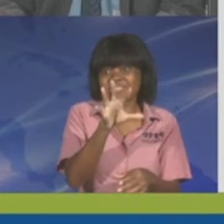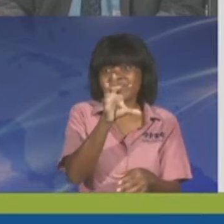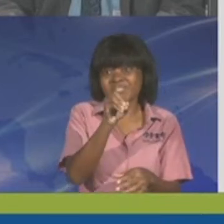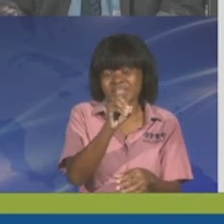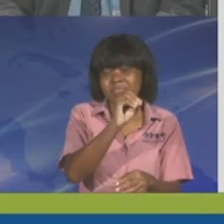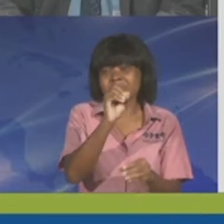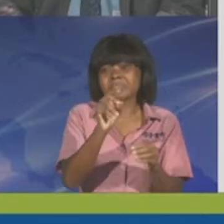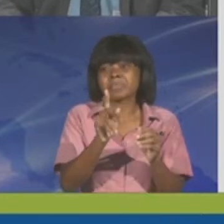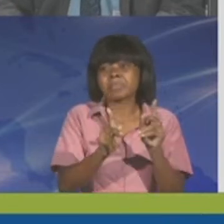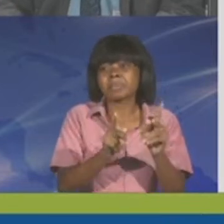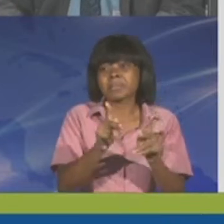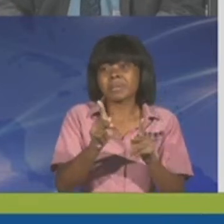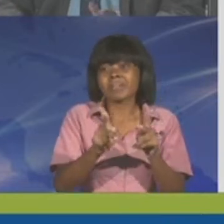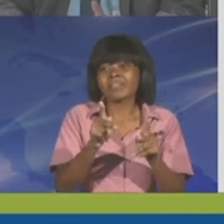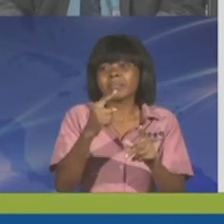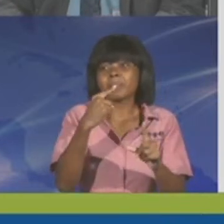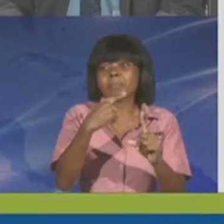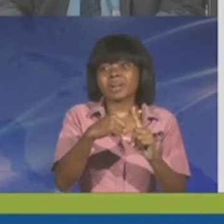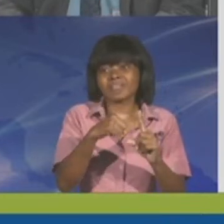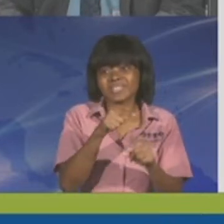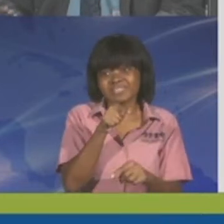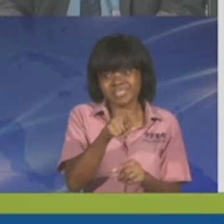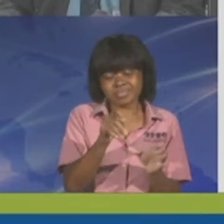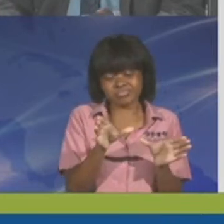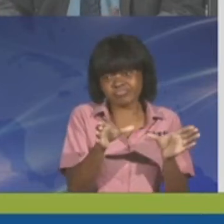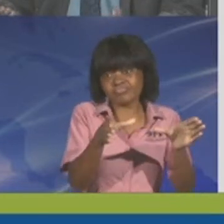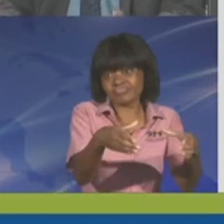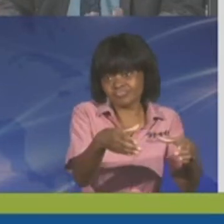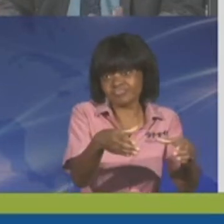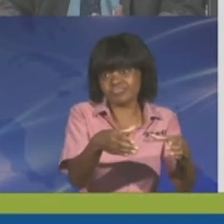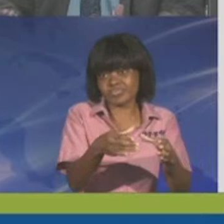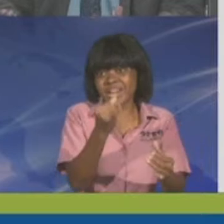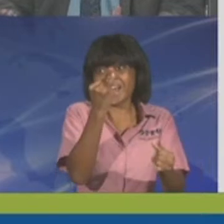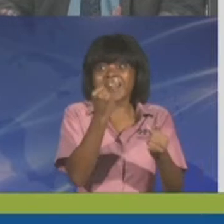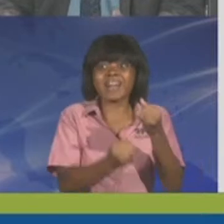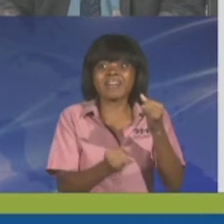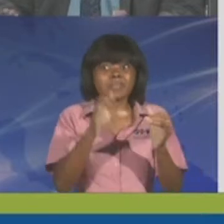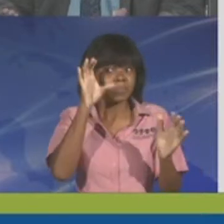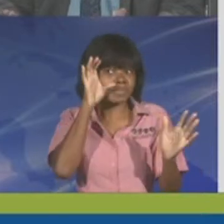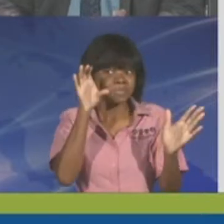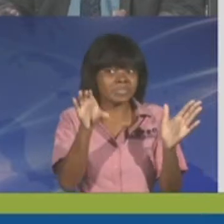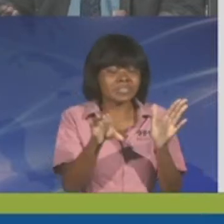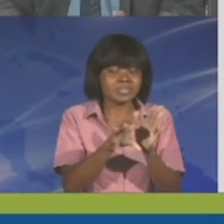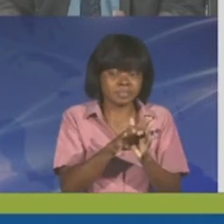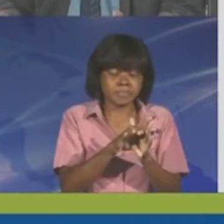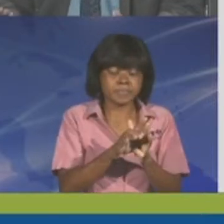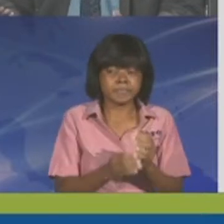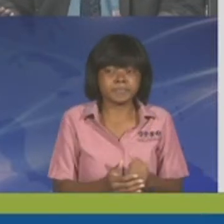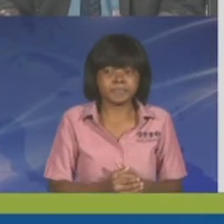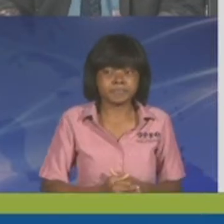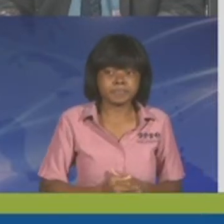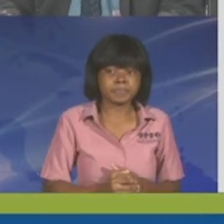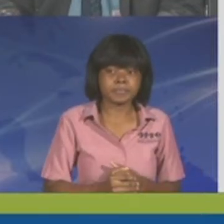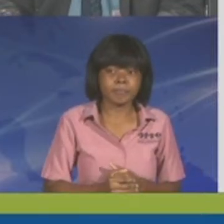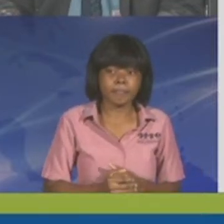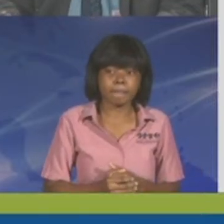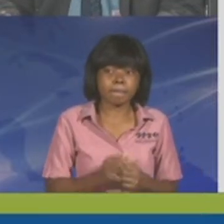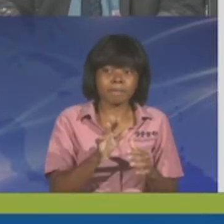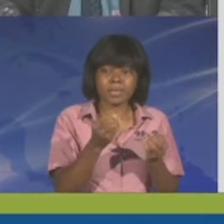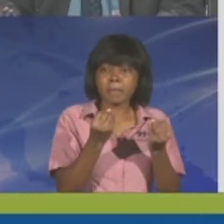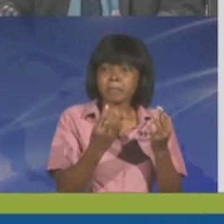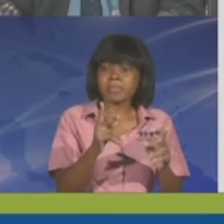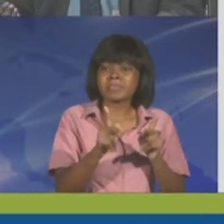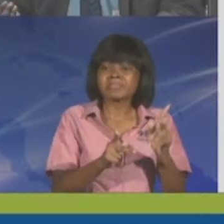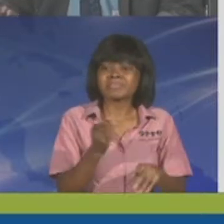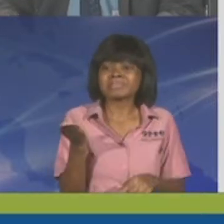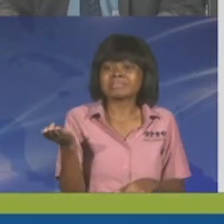seeing. Moving to the last slide, we see that there's a change in the distribution when we look at the fatalities. The fatalities are more